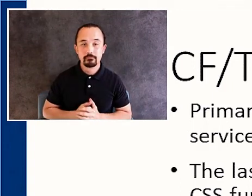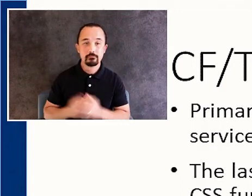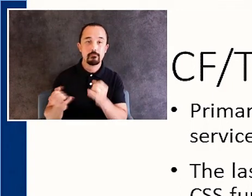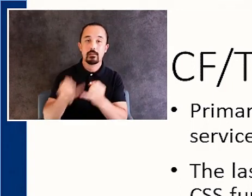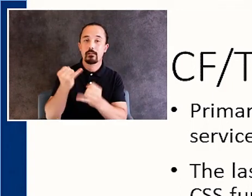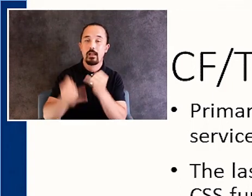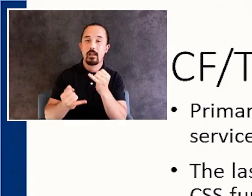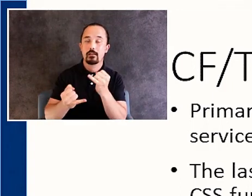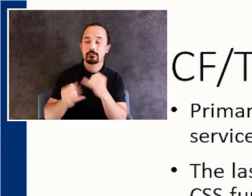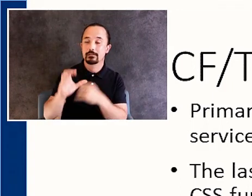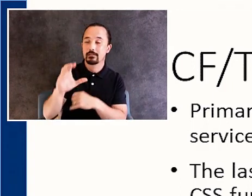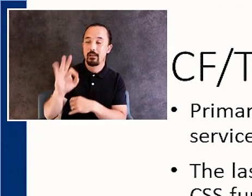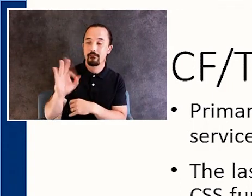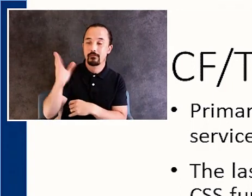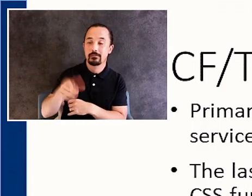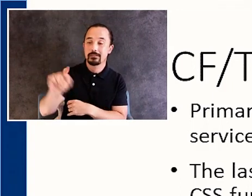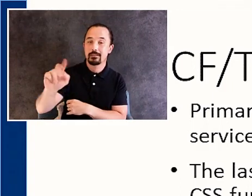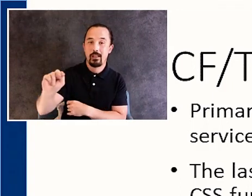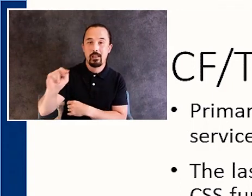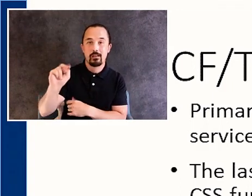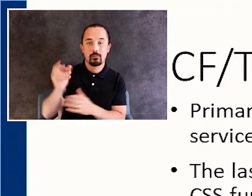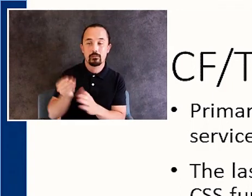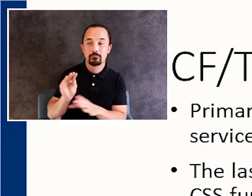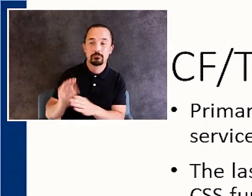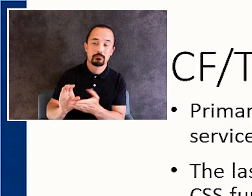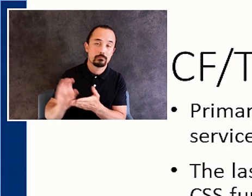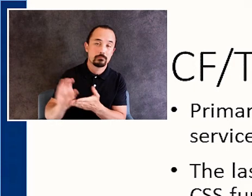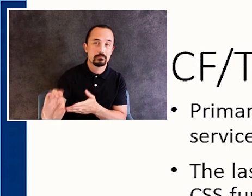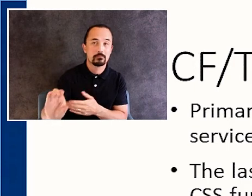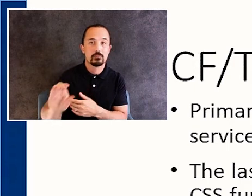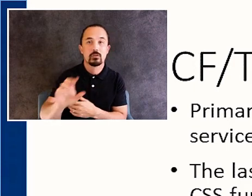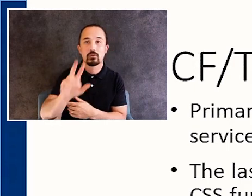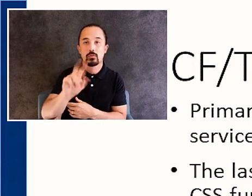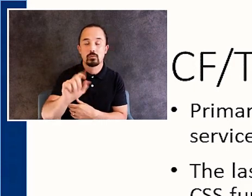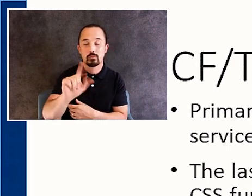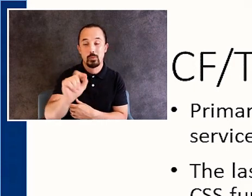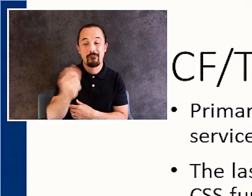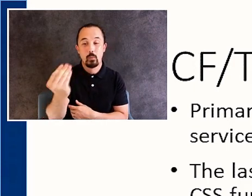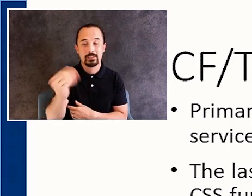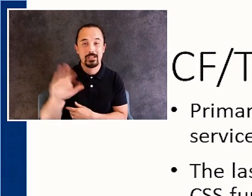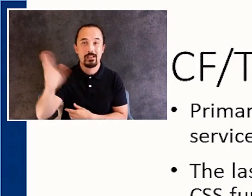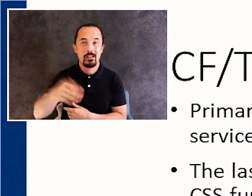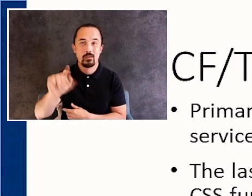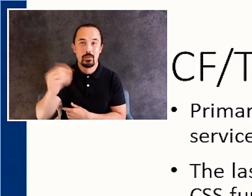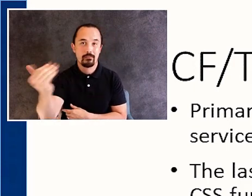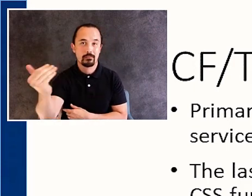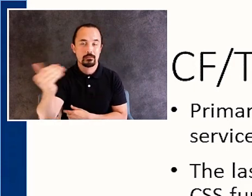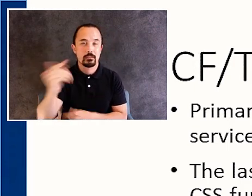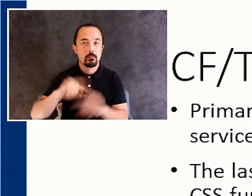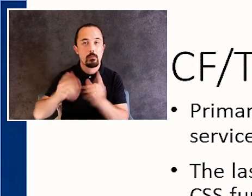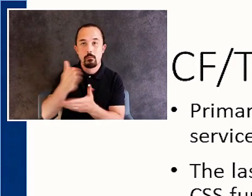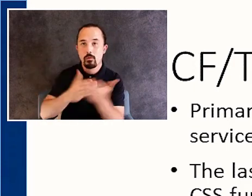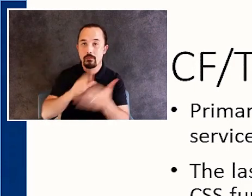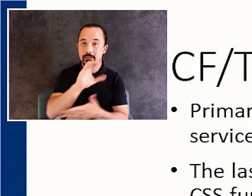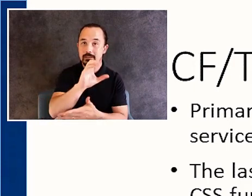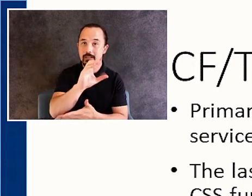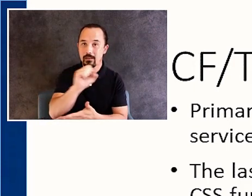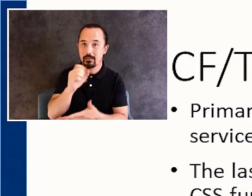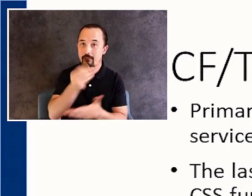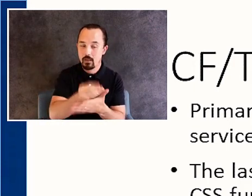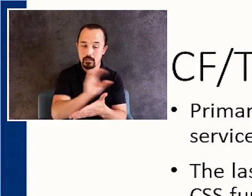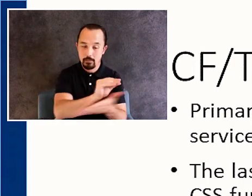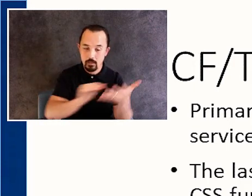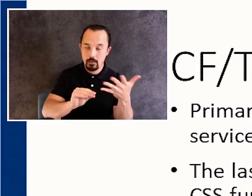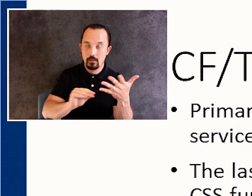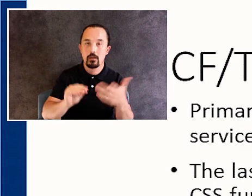capital facilities and technology funds were allocated in 2013 and 14, but a portion of CSS funds can be used to address